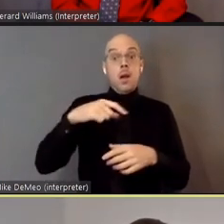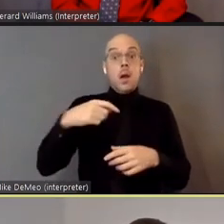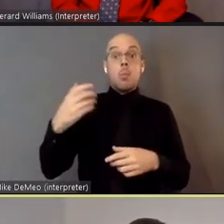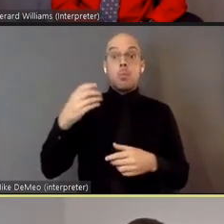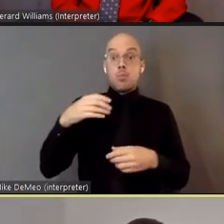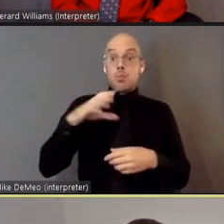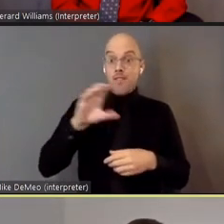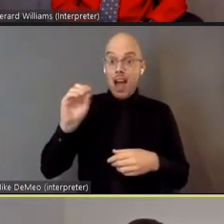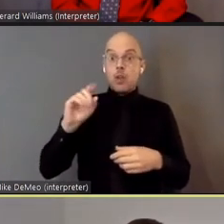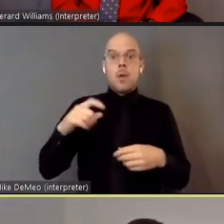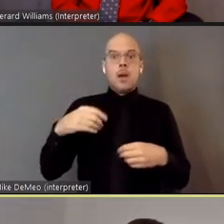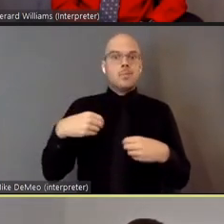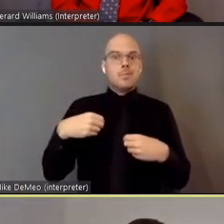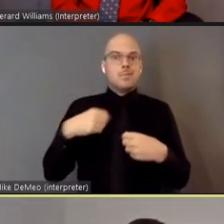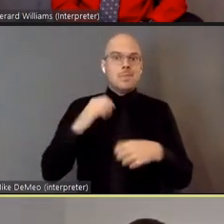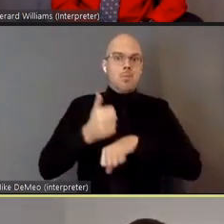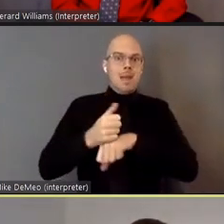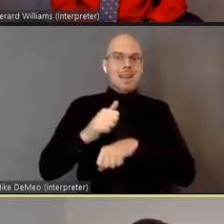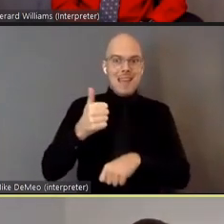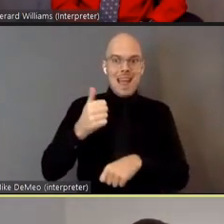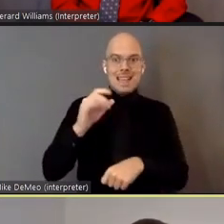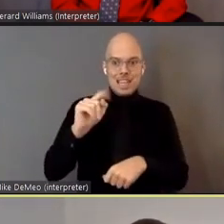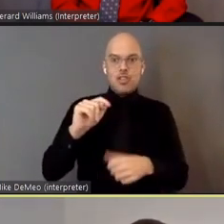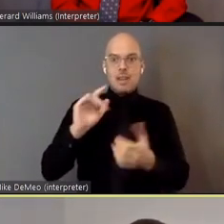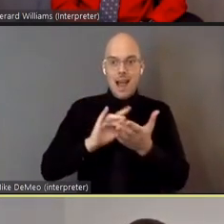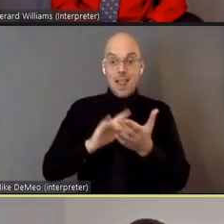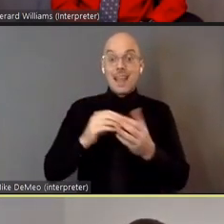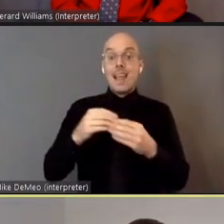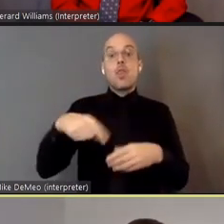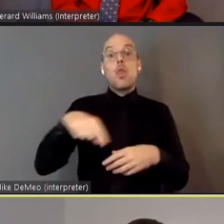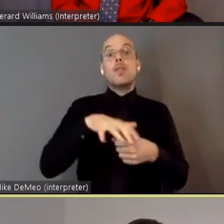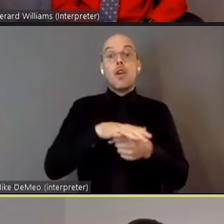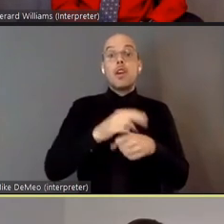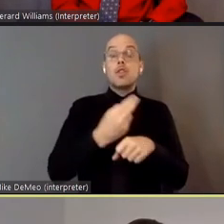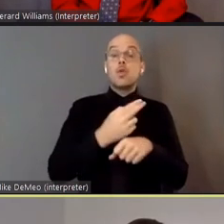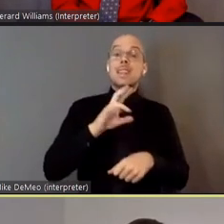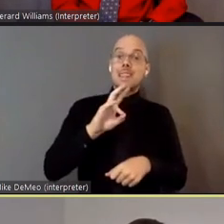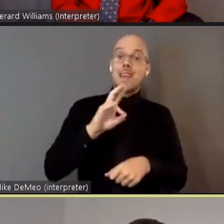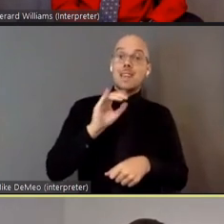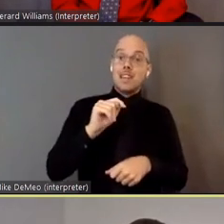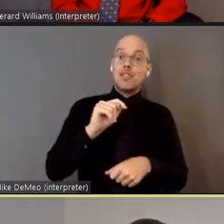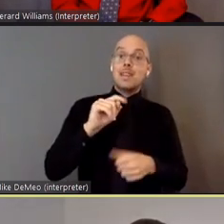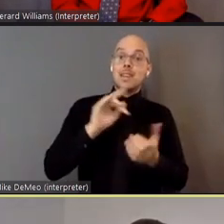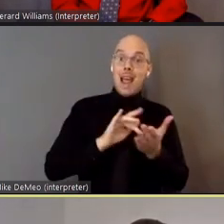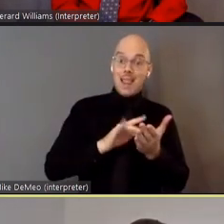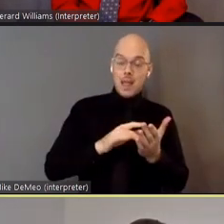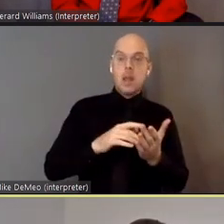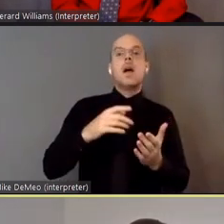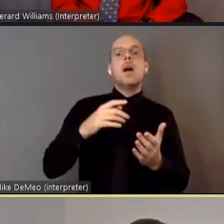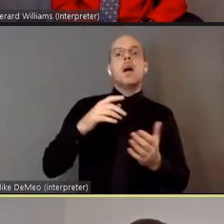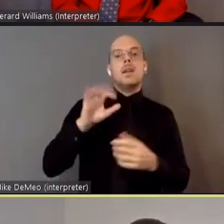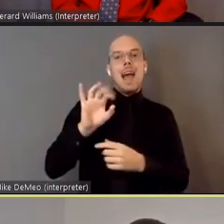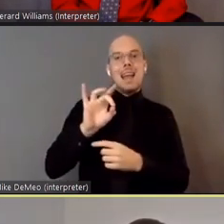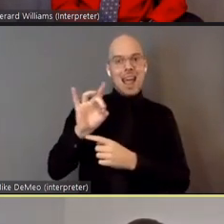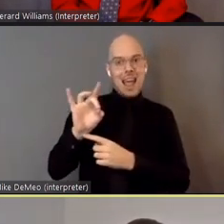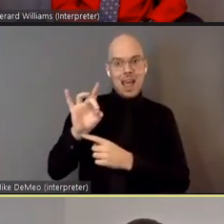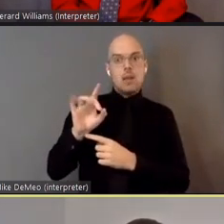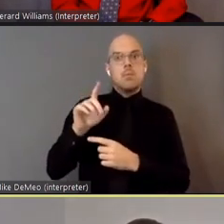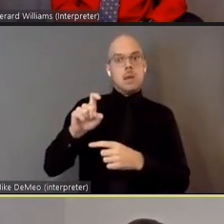dialing in areas that both use 7-digit dialing and 988 as the first three digits of a